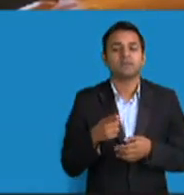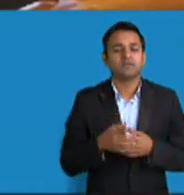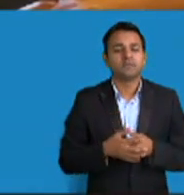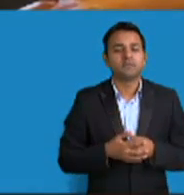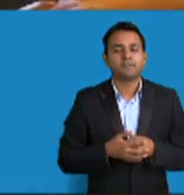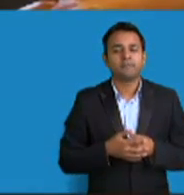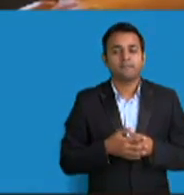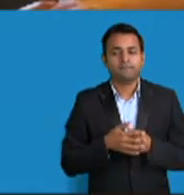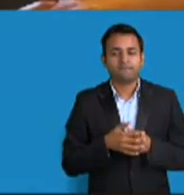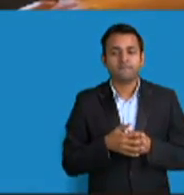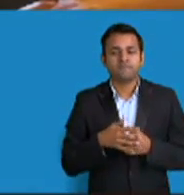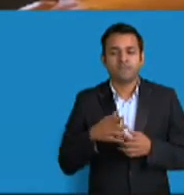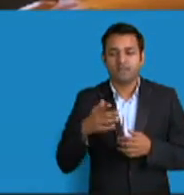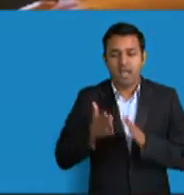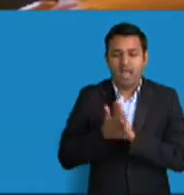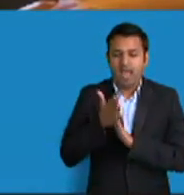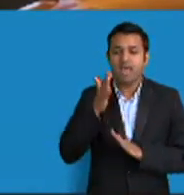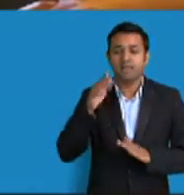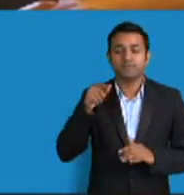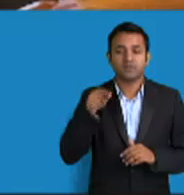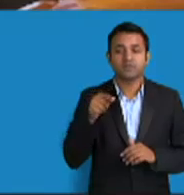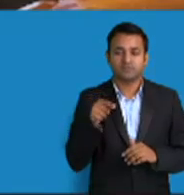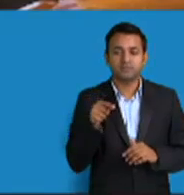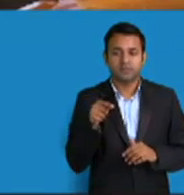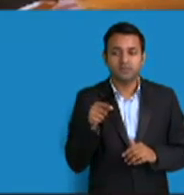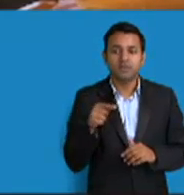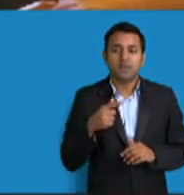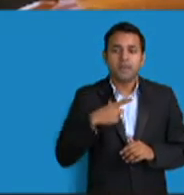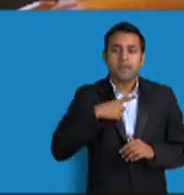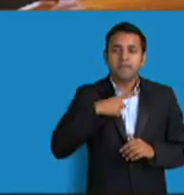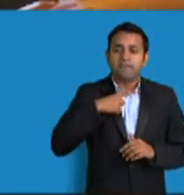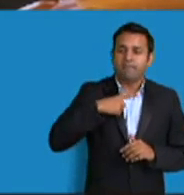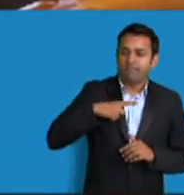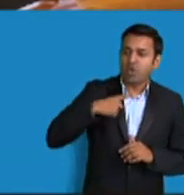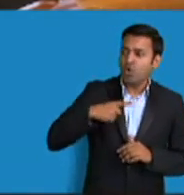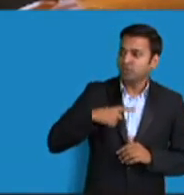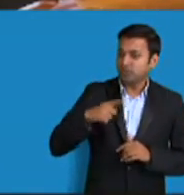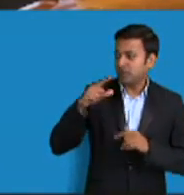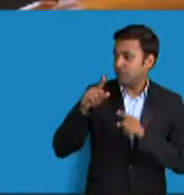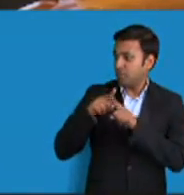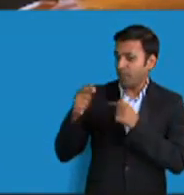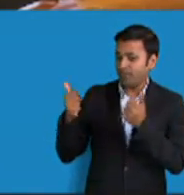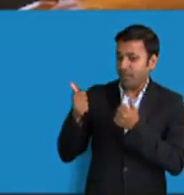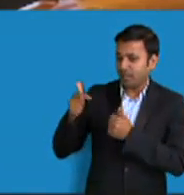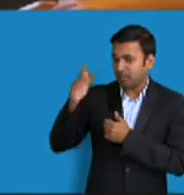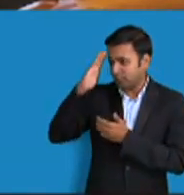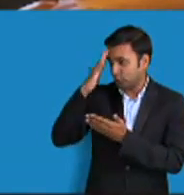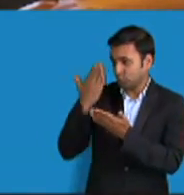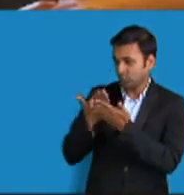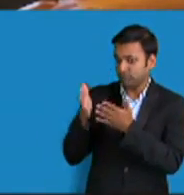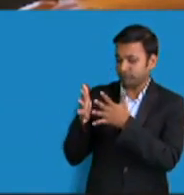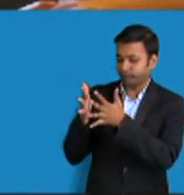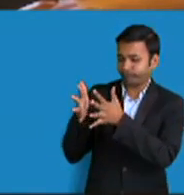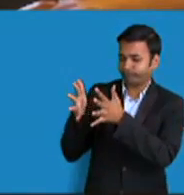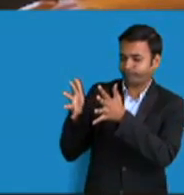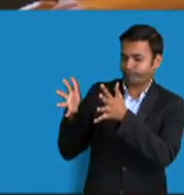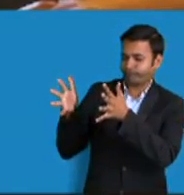number of students and few teachers, the ratio, teachers to students. Can the Minister